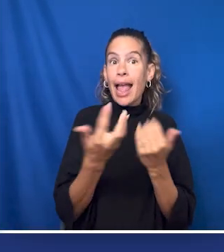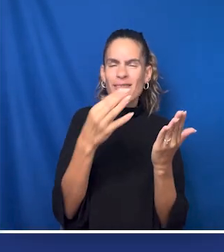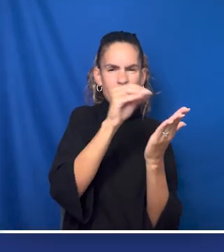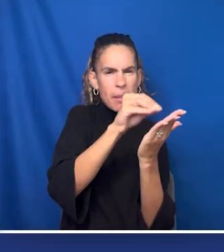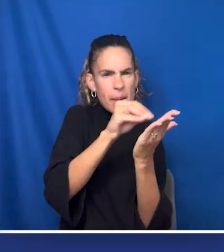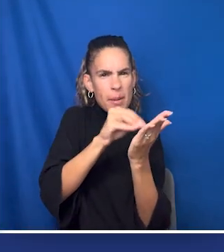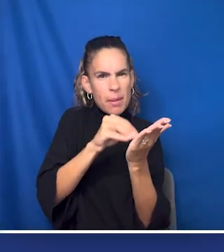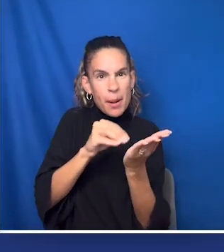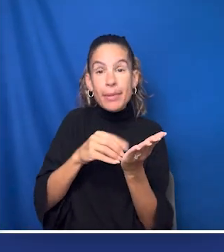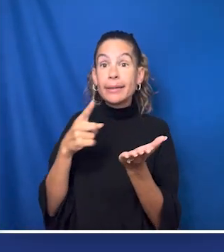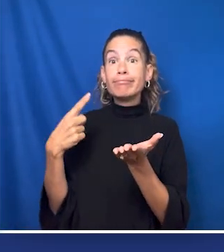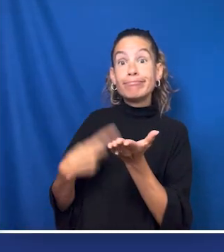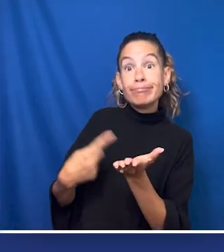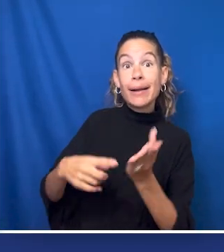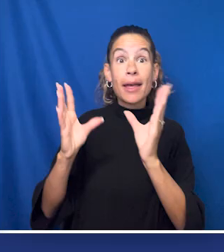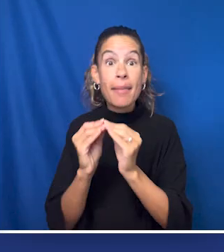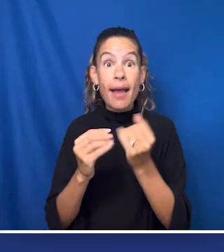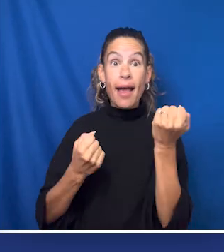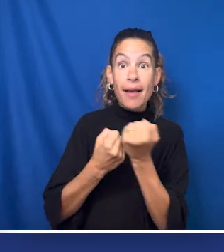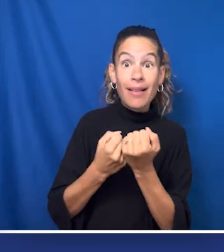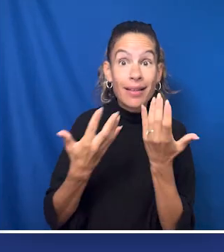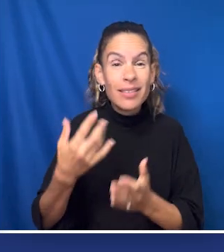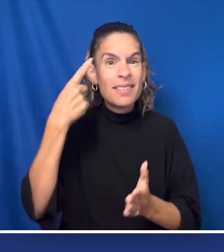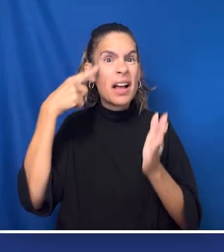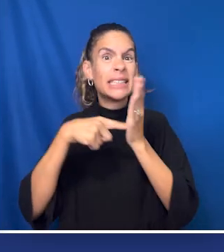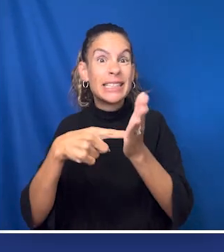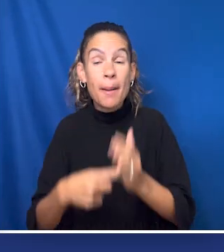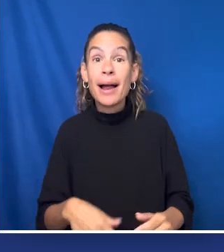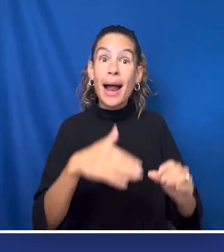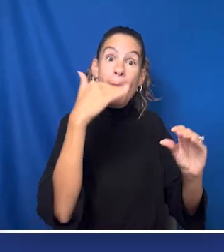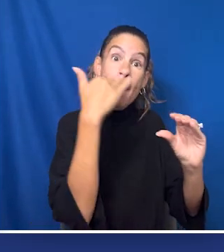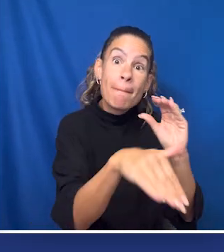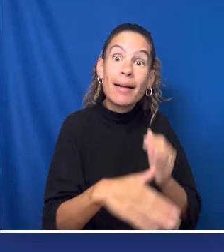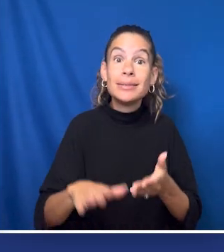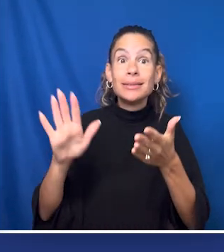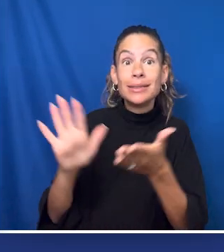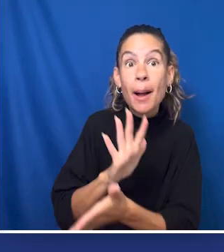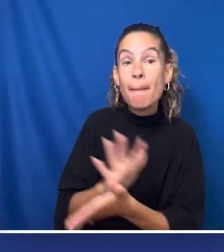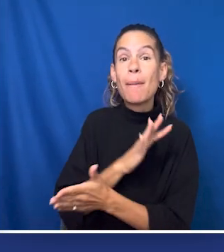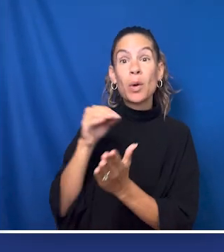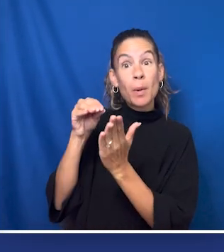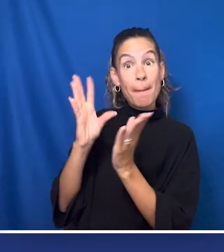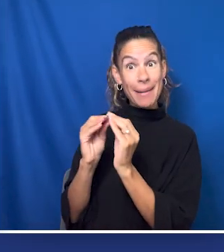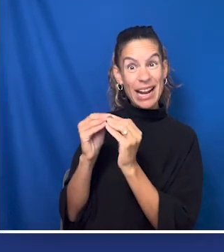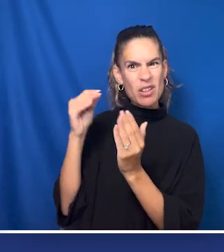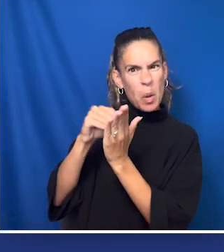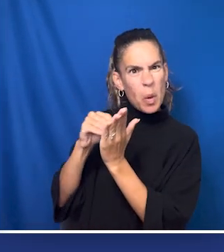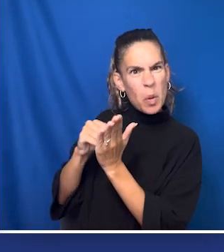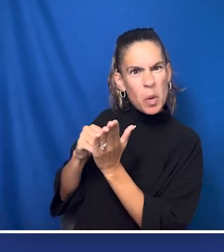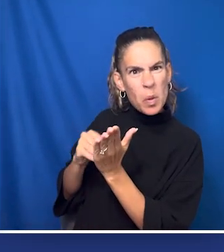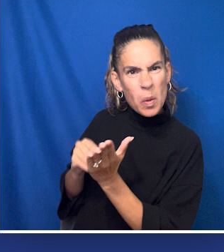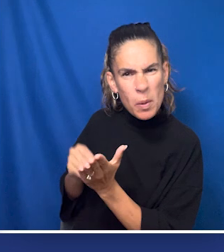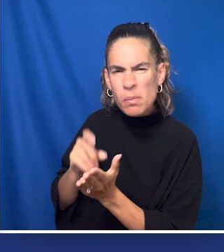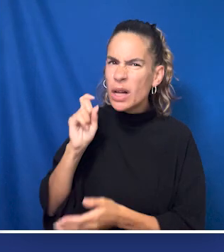organized. Keep a record of everything that happens while you're advocating. For example, save your emails and